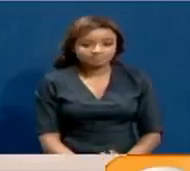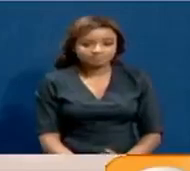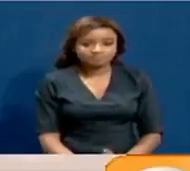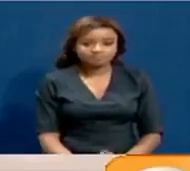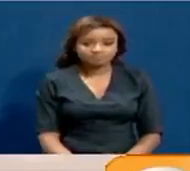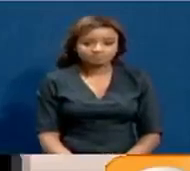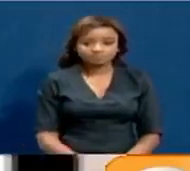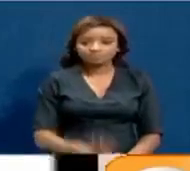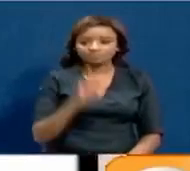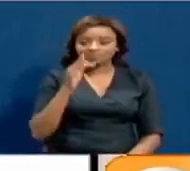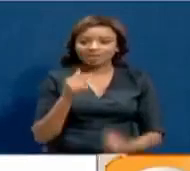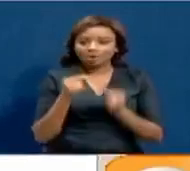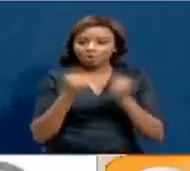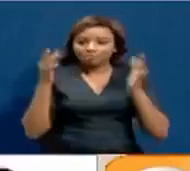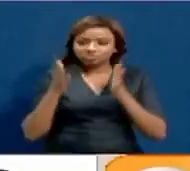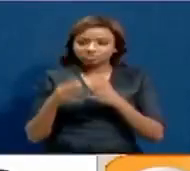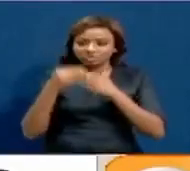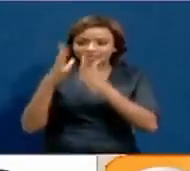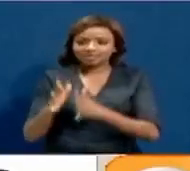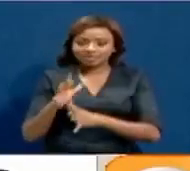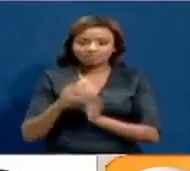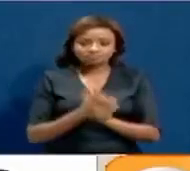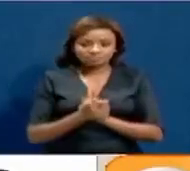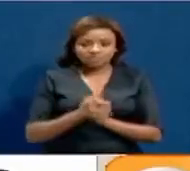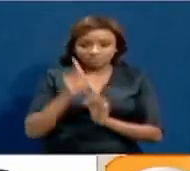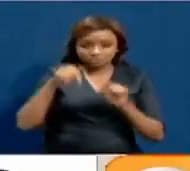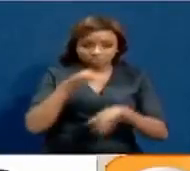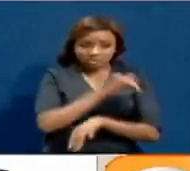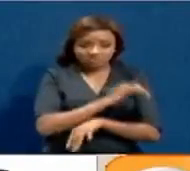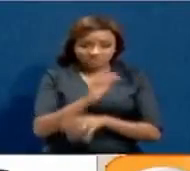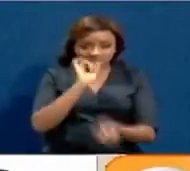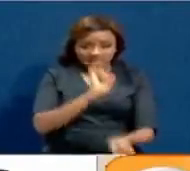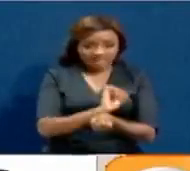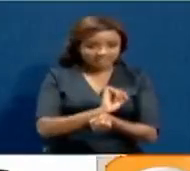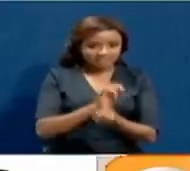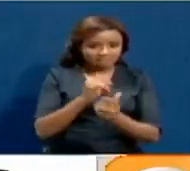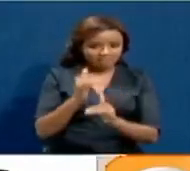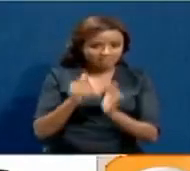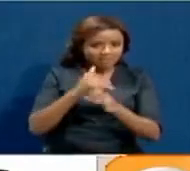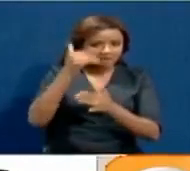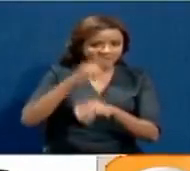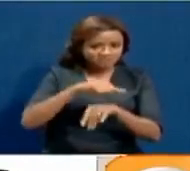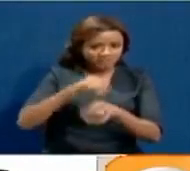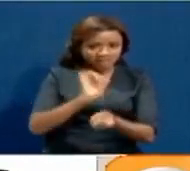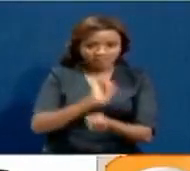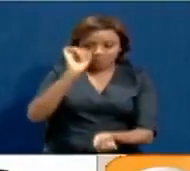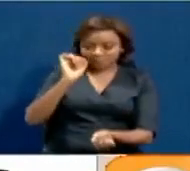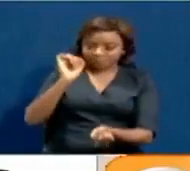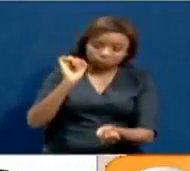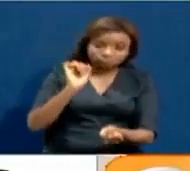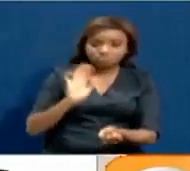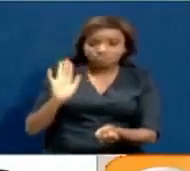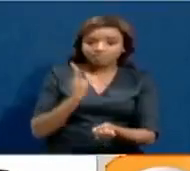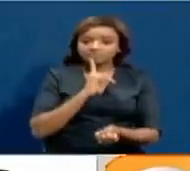Tanzanian opposition presidential candidate Tundu Lissu was this evening arrested and released after about an hour in police custody. According to his